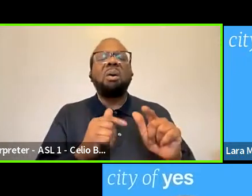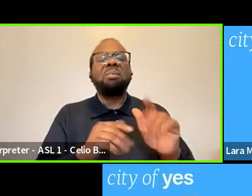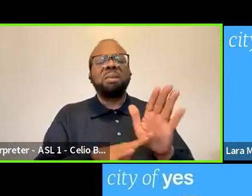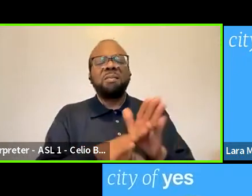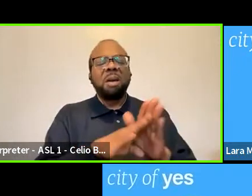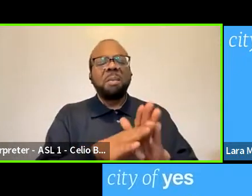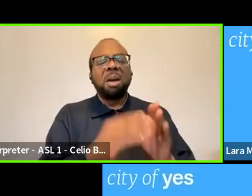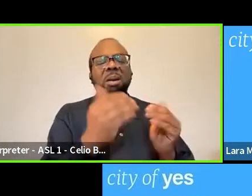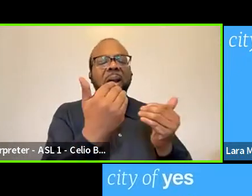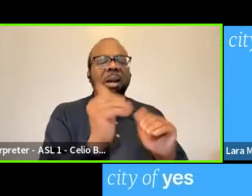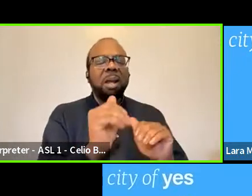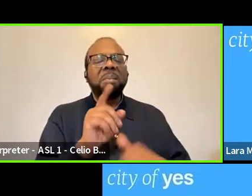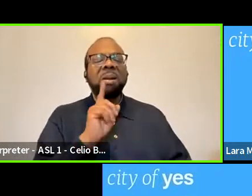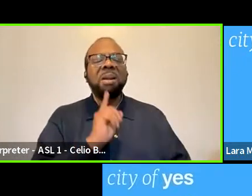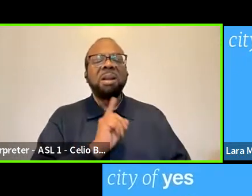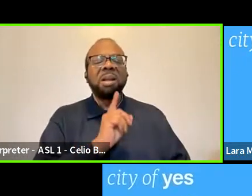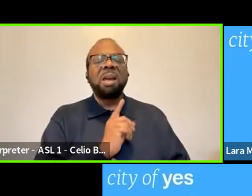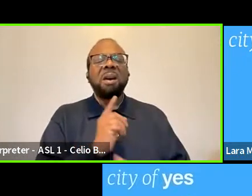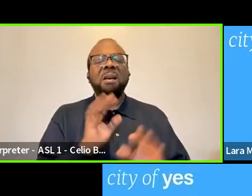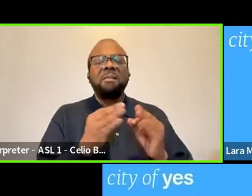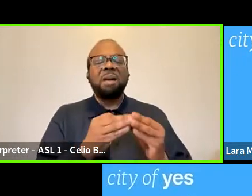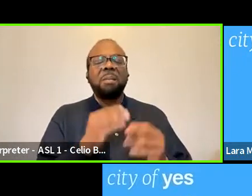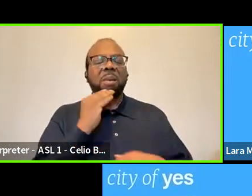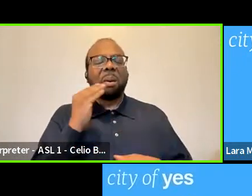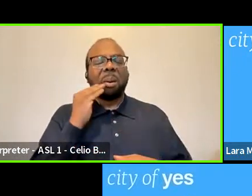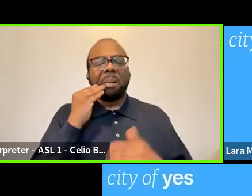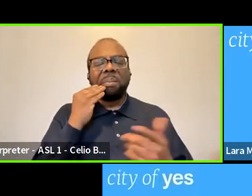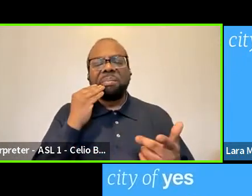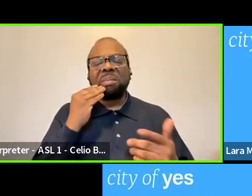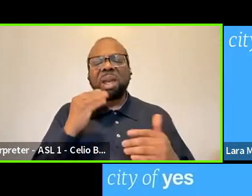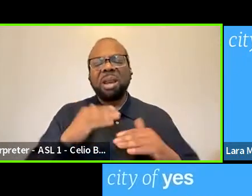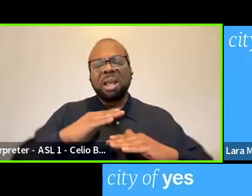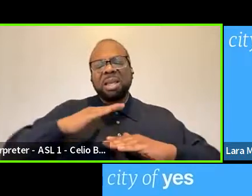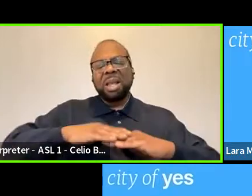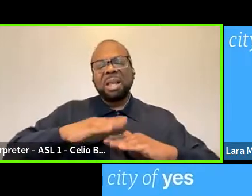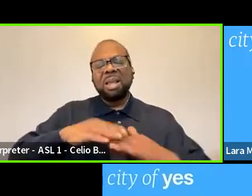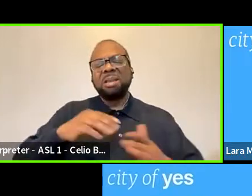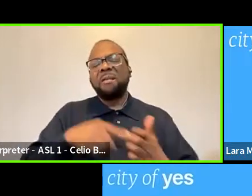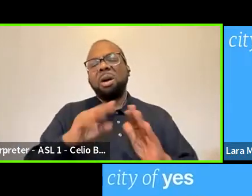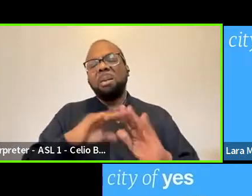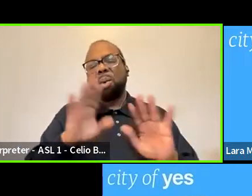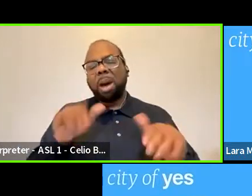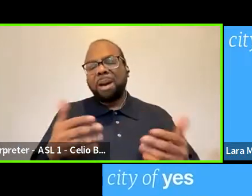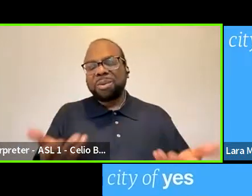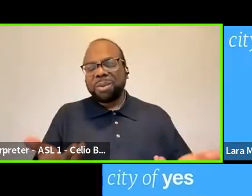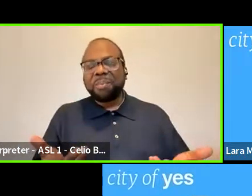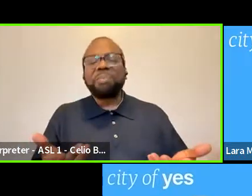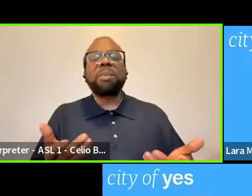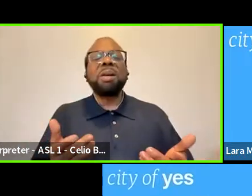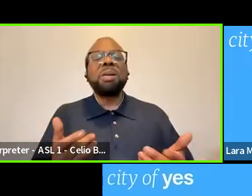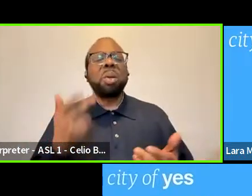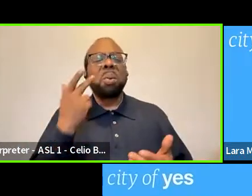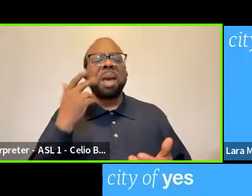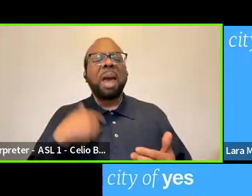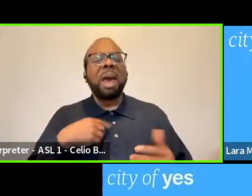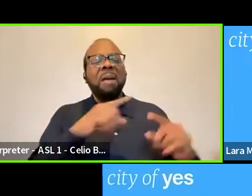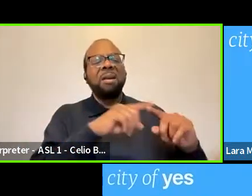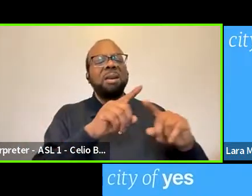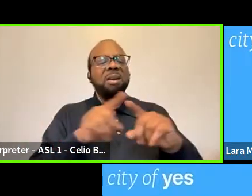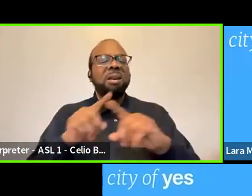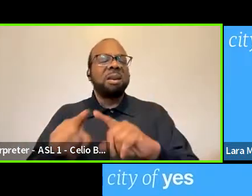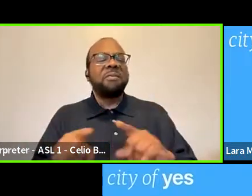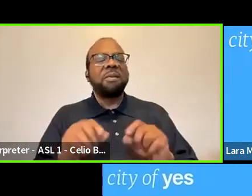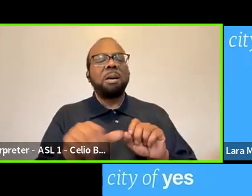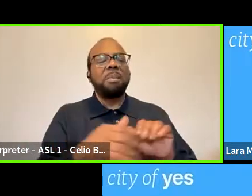to single-family homes which arguably is the least affordable housing type on the market. So through these different approaches both UAP for the higher